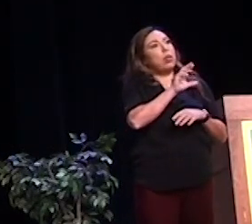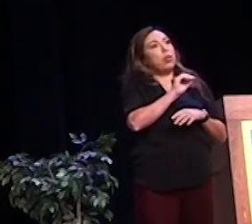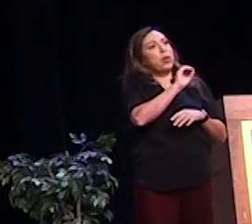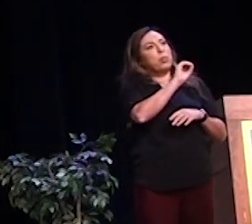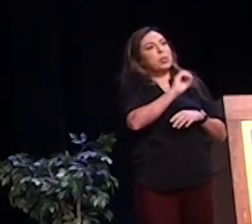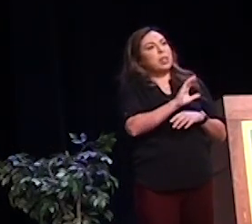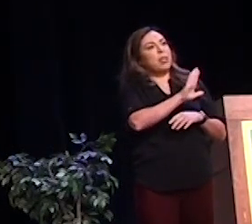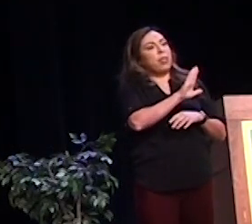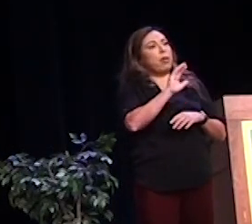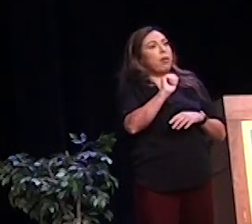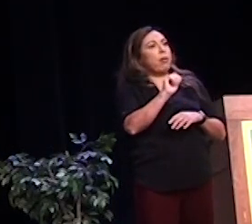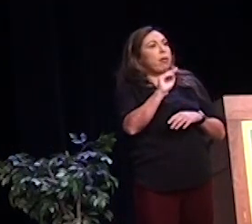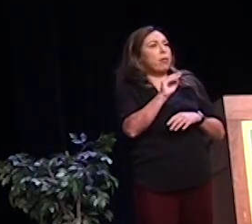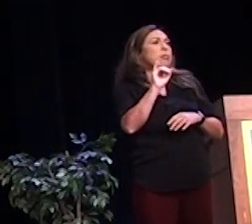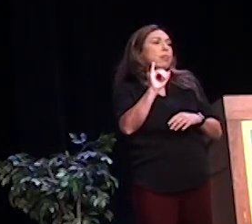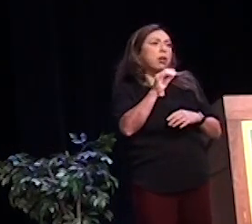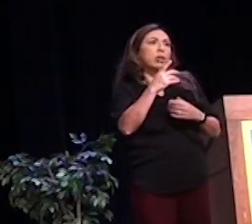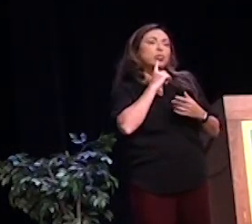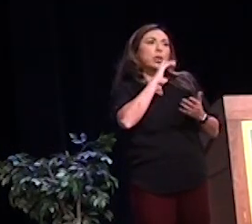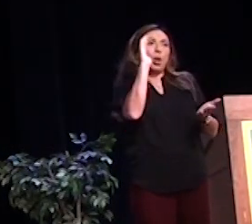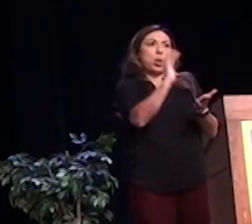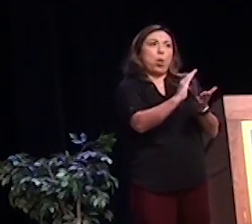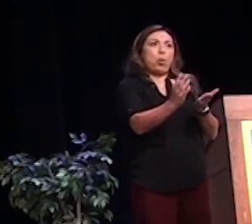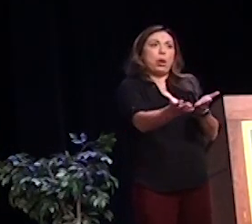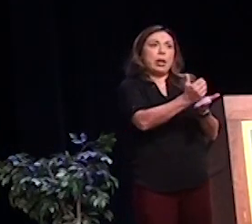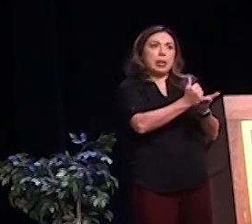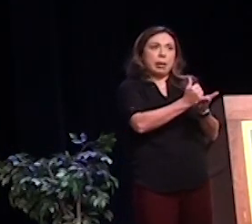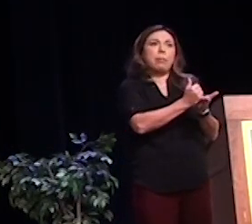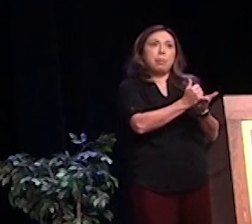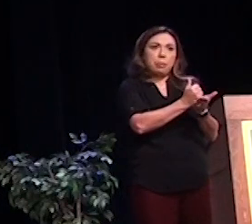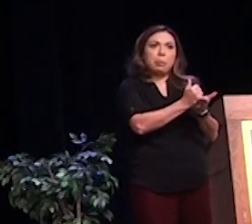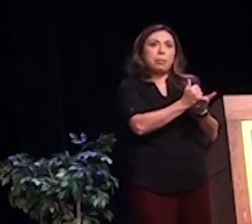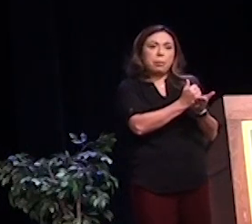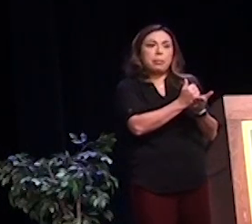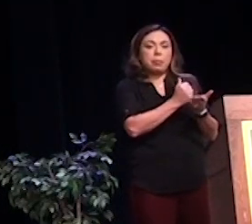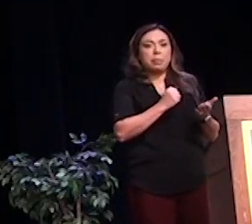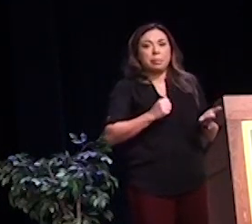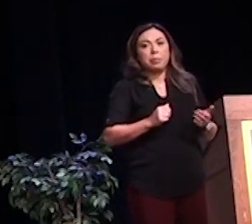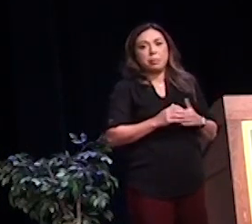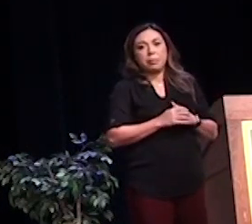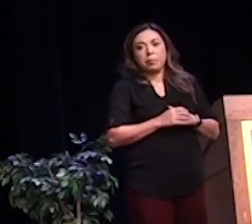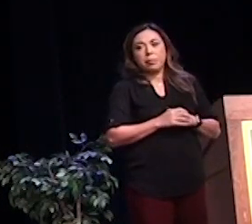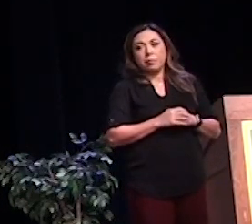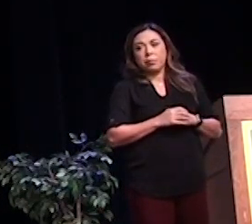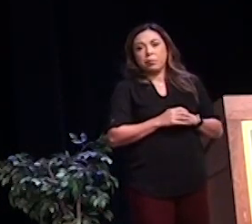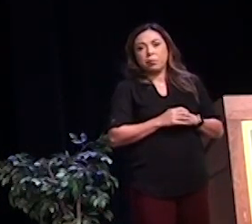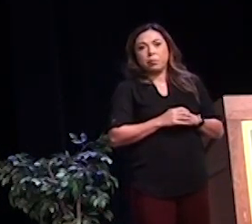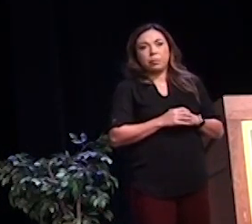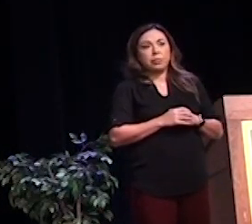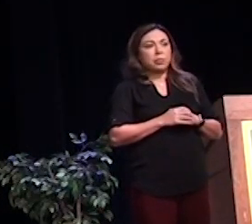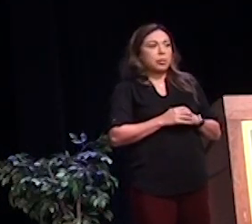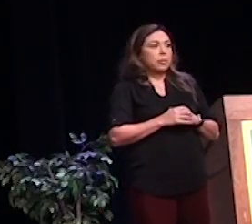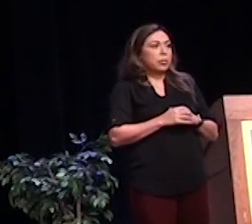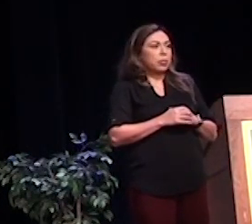AMI, which is very, very low income. Zero, what living is.